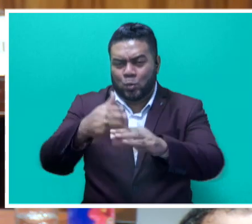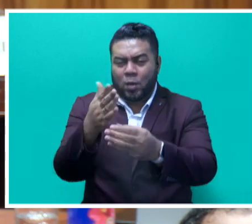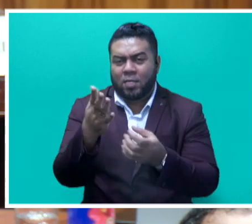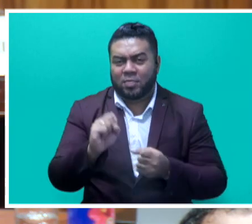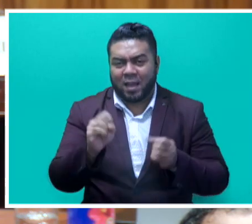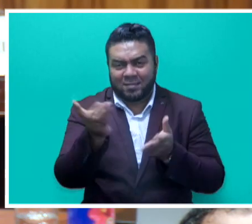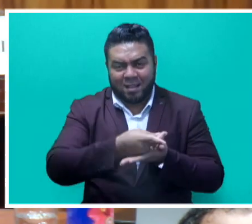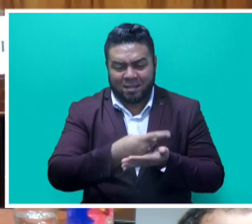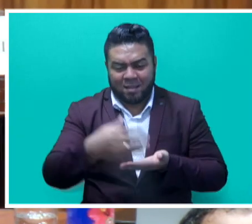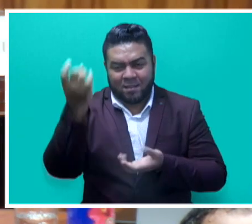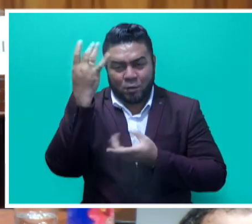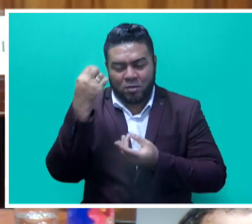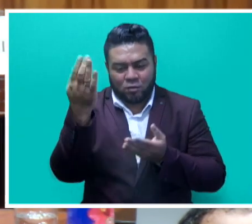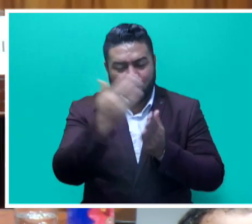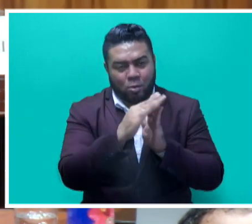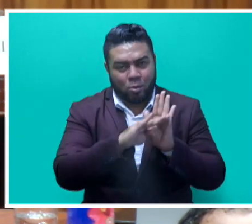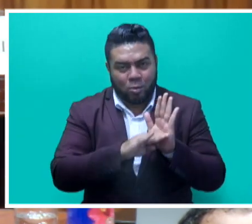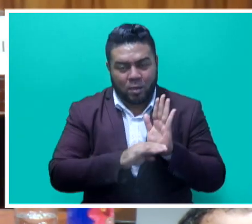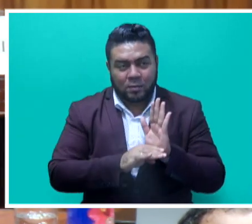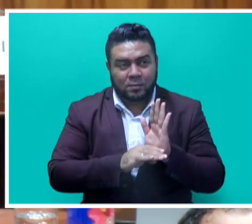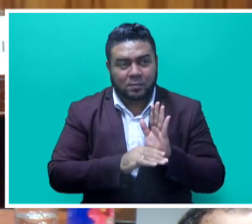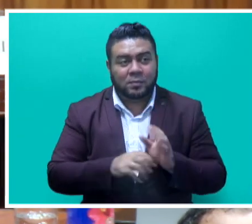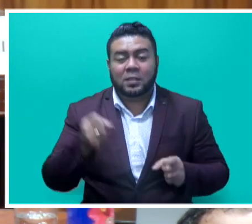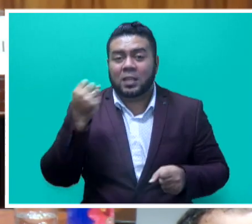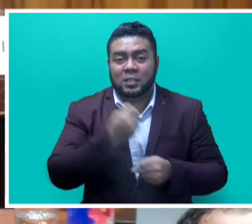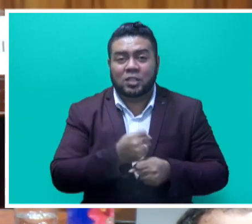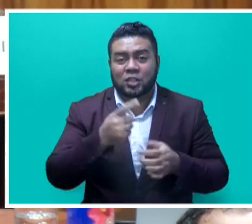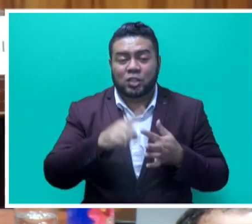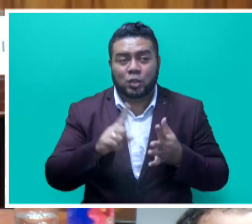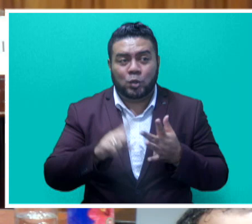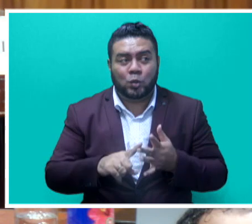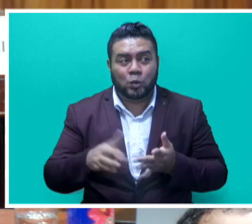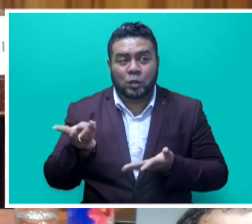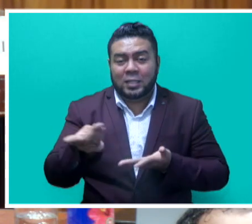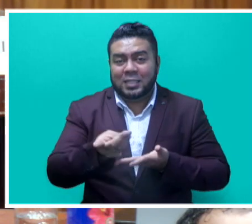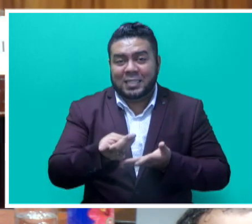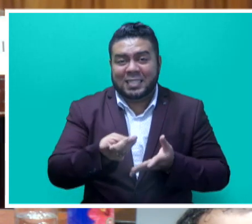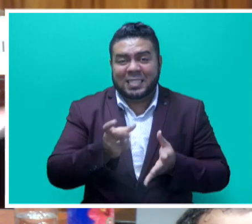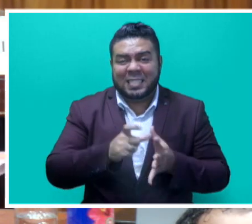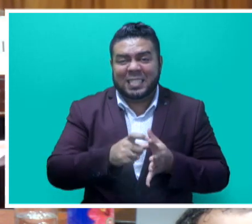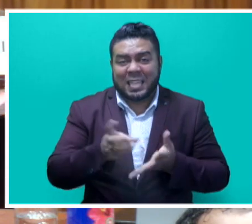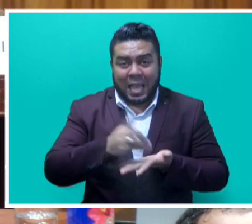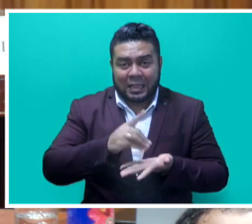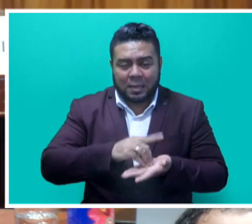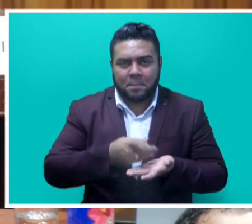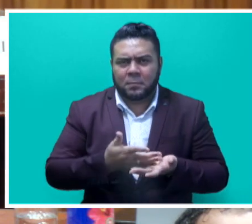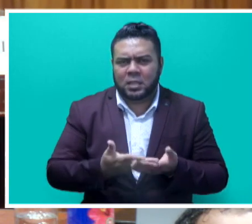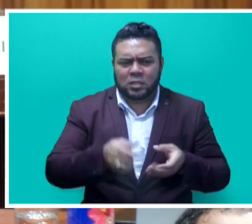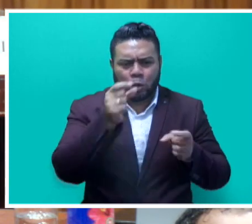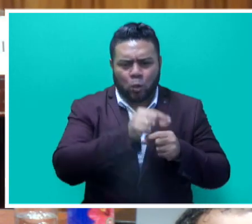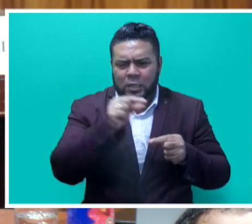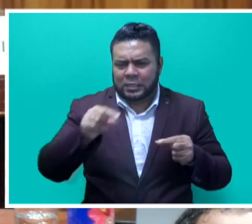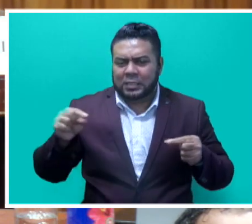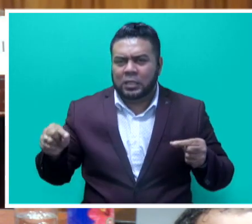Mr. Speaker, the geodetic datum is coordinate system and set out reference points as